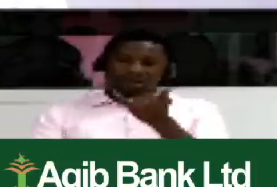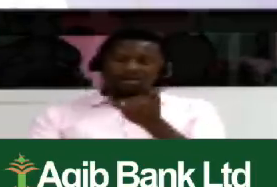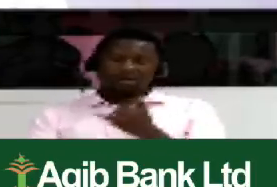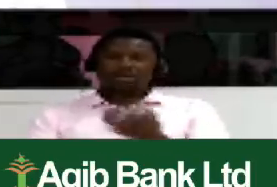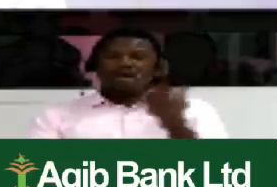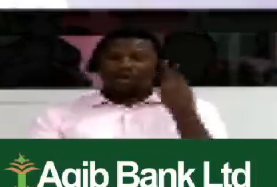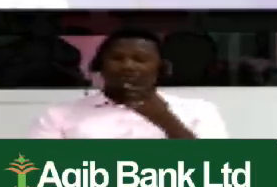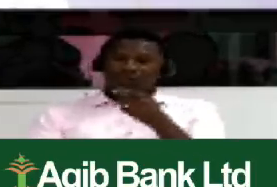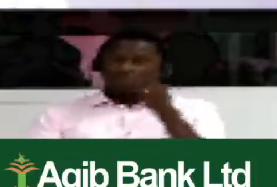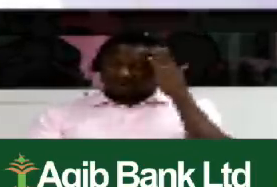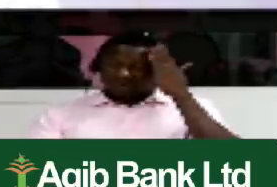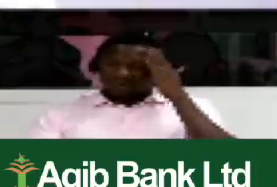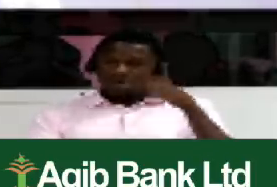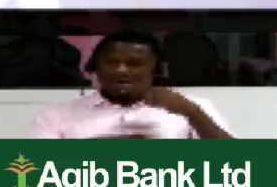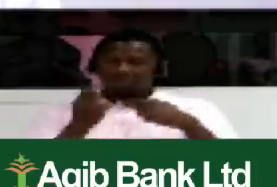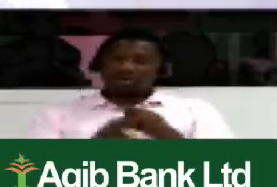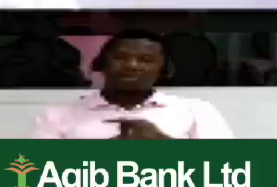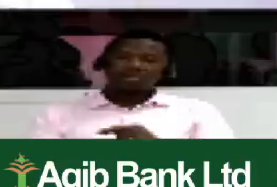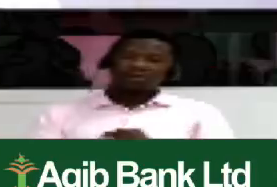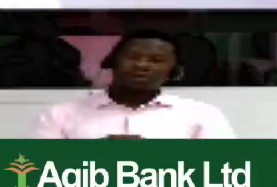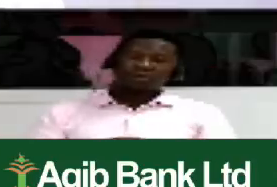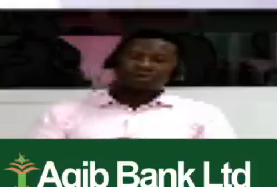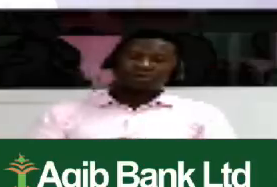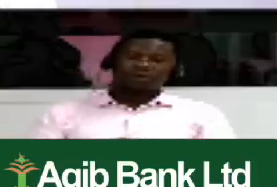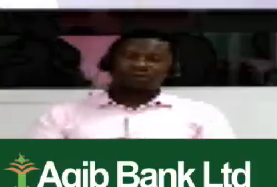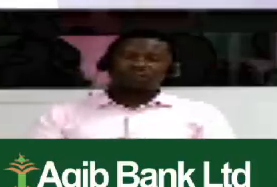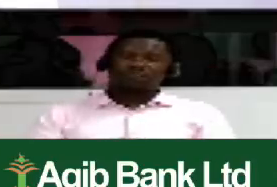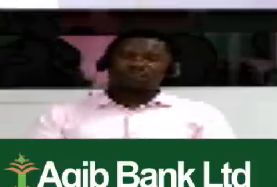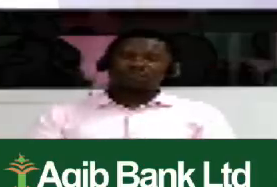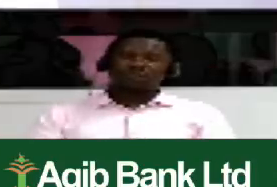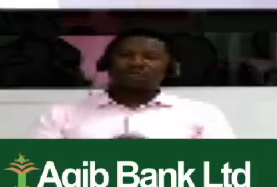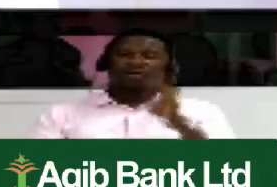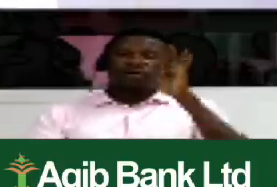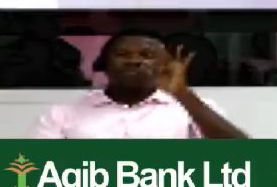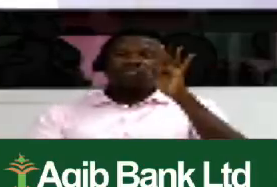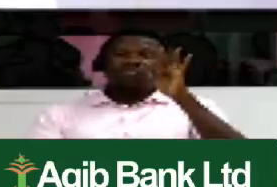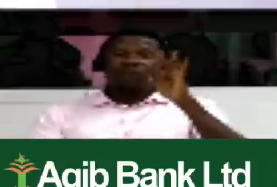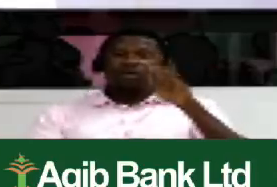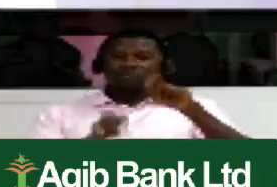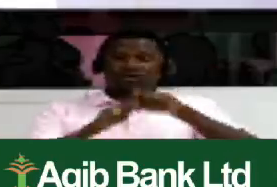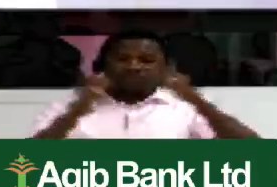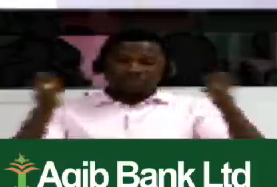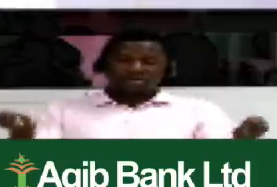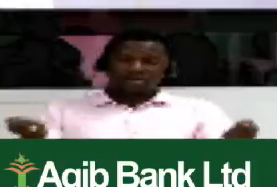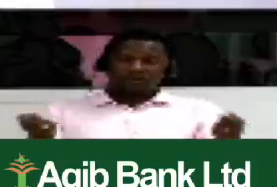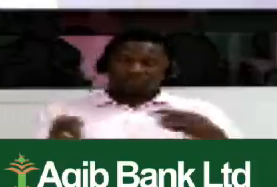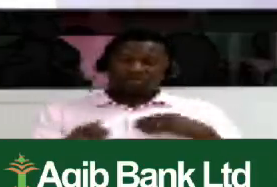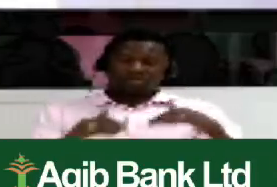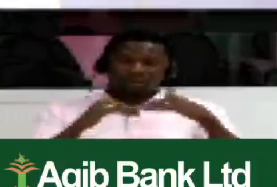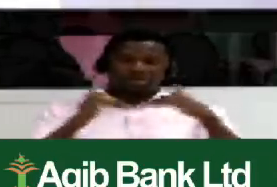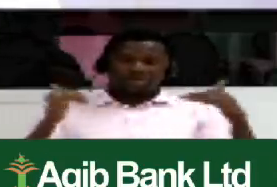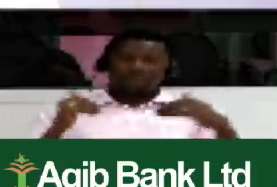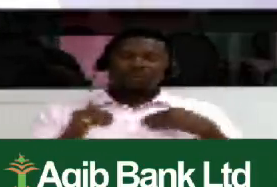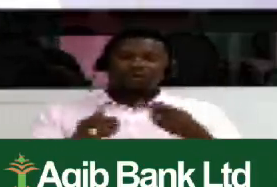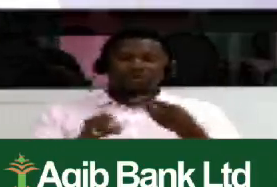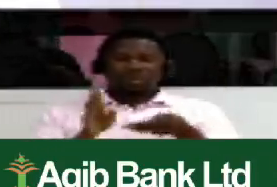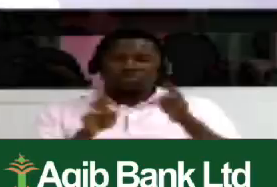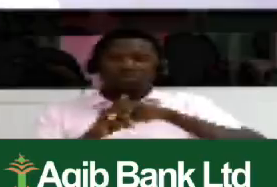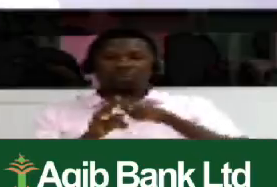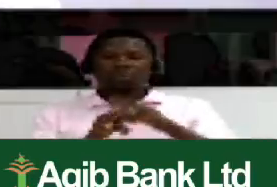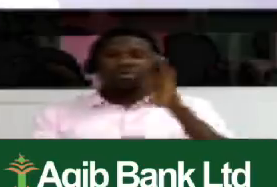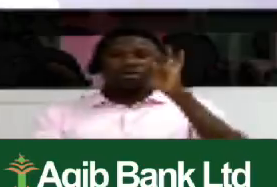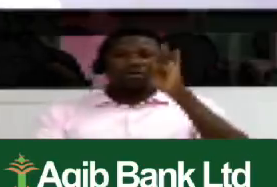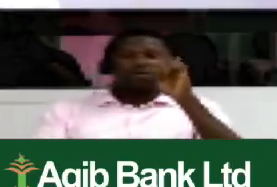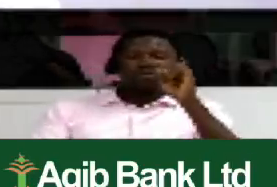that information? Foreign newspaper, because I equally have been reporting to foreign newspaper. So,